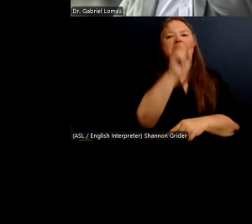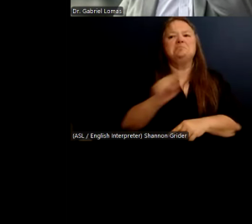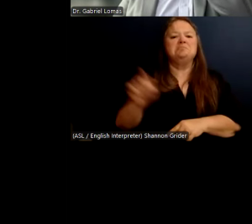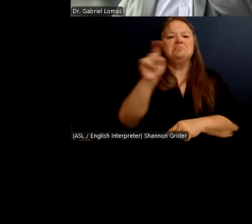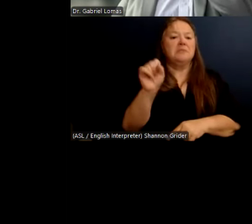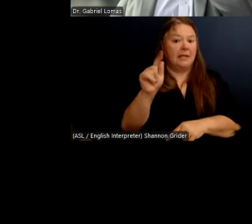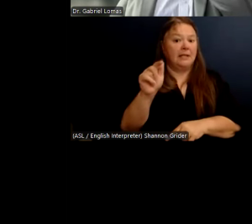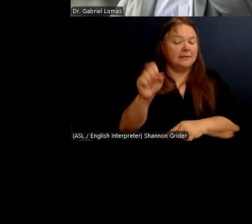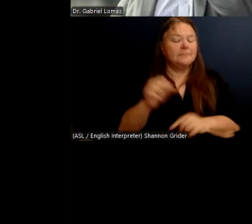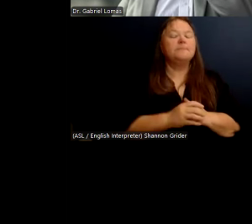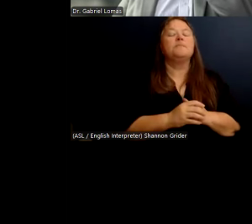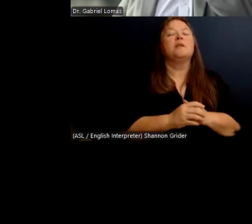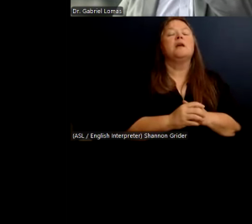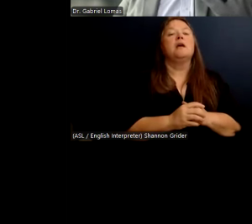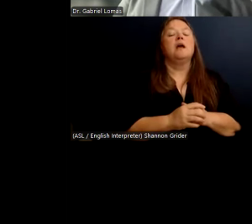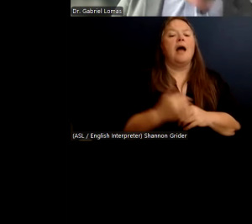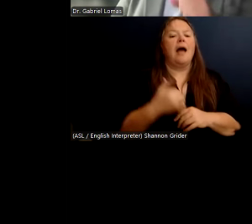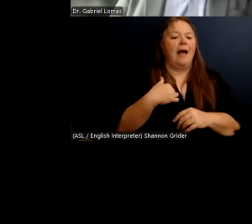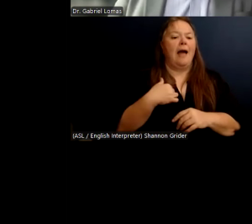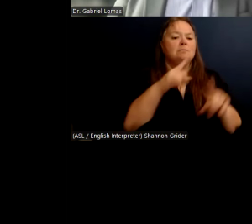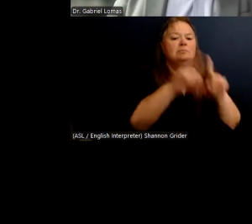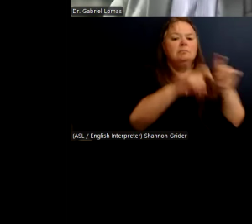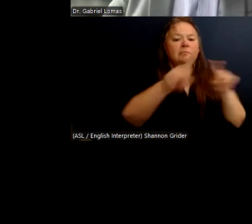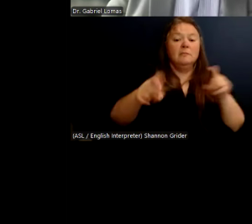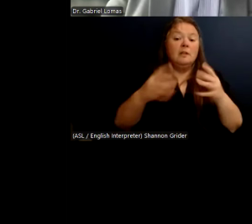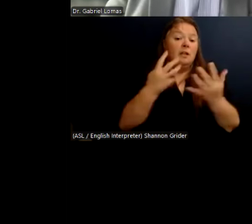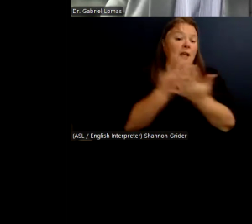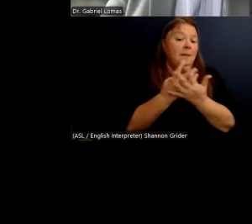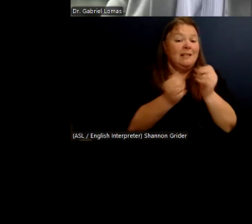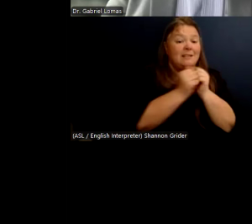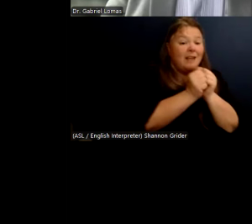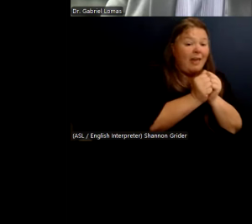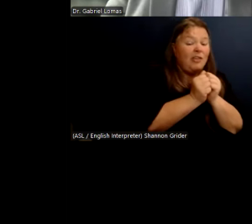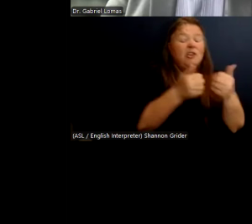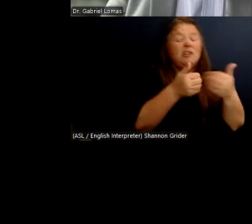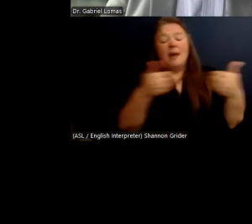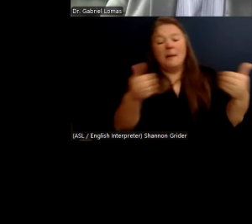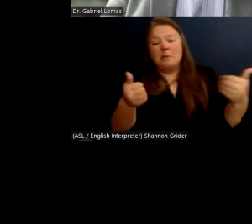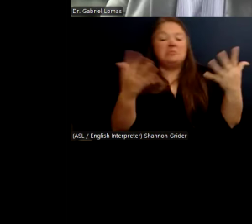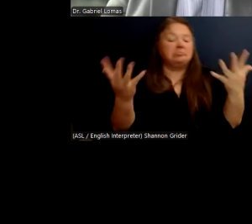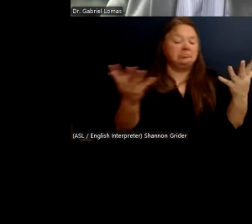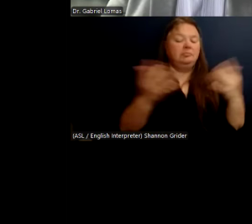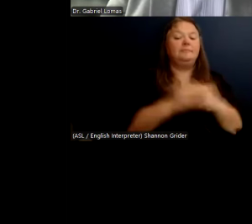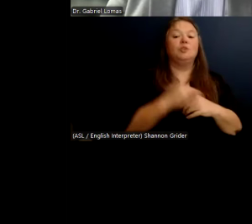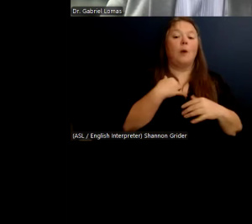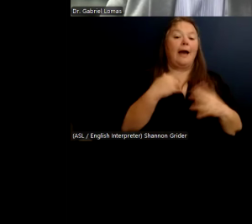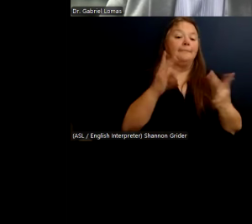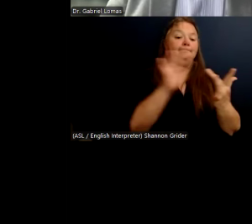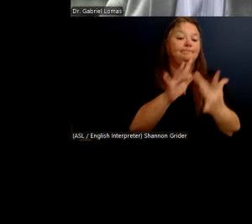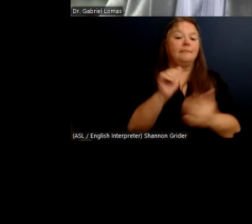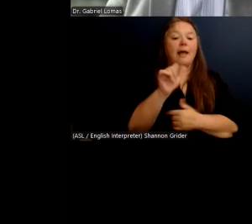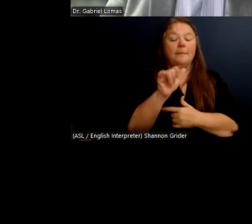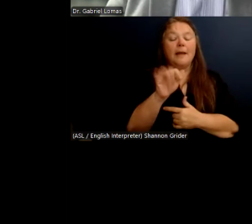and are the inmates housed together or are they separate? And so I contacted Alabama,